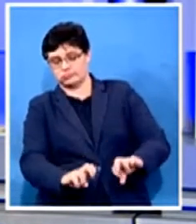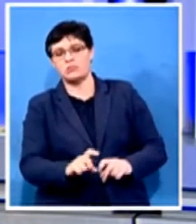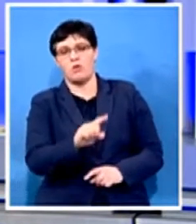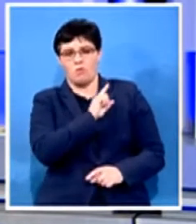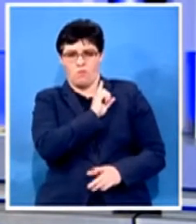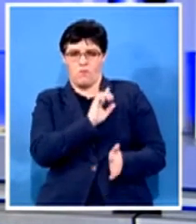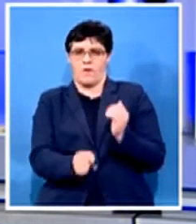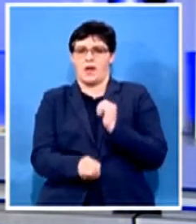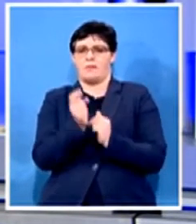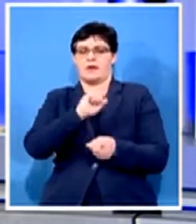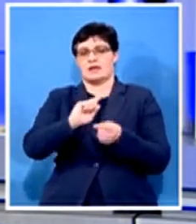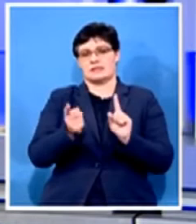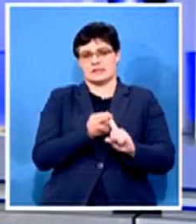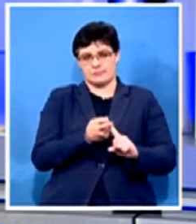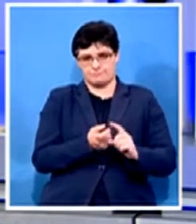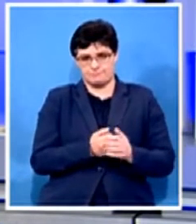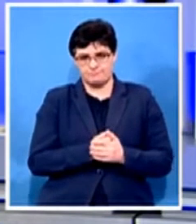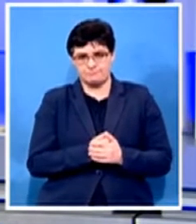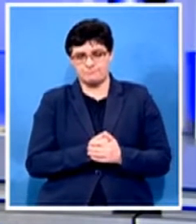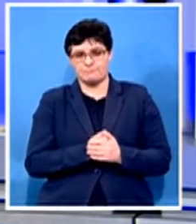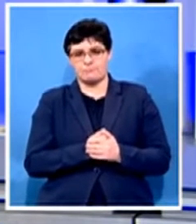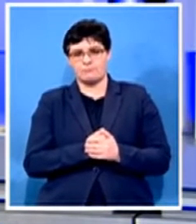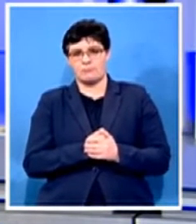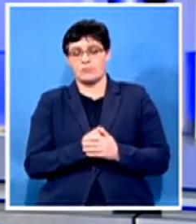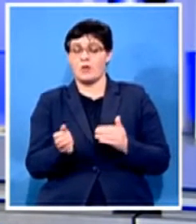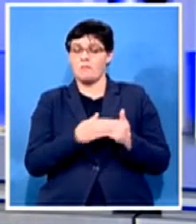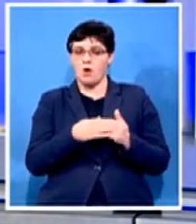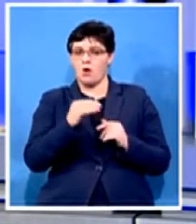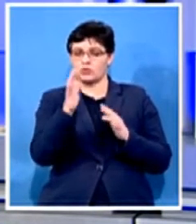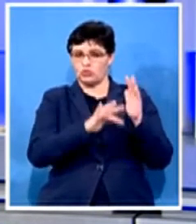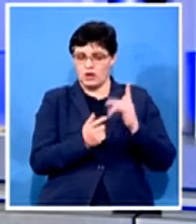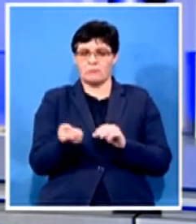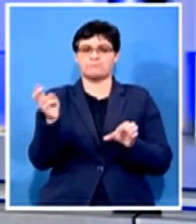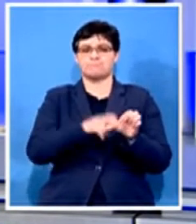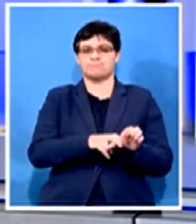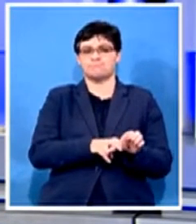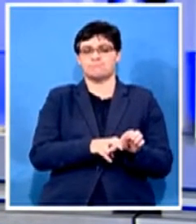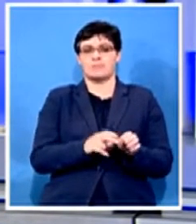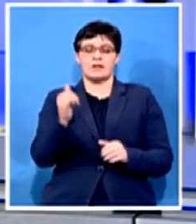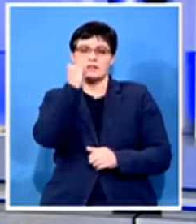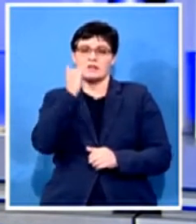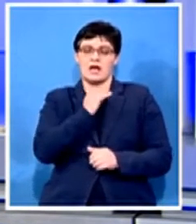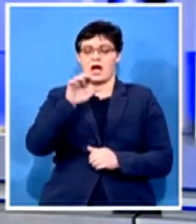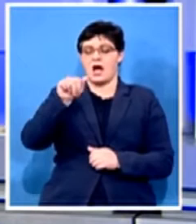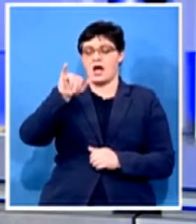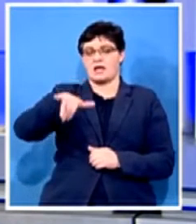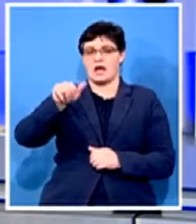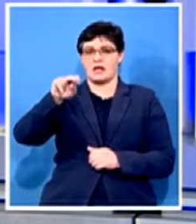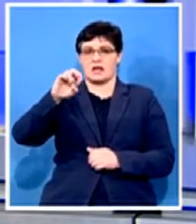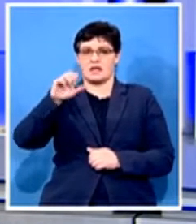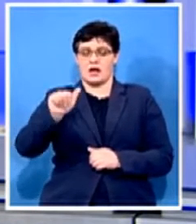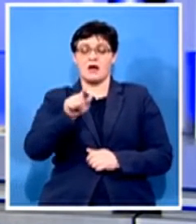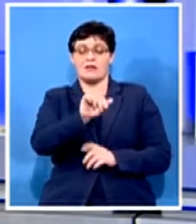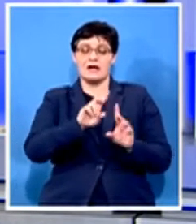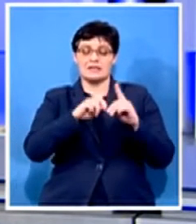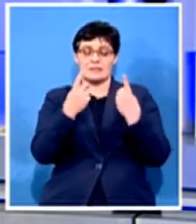the crash. For more on the story, we're now joined over the line by Ayanda Allie Paine. She's the departmental spokesperson. A very good morning